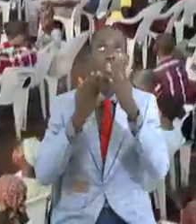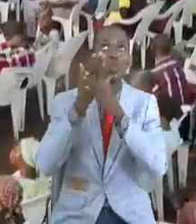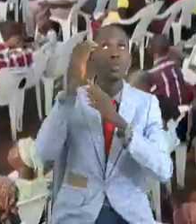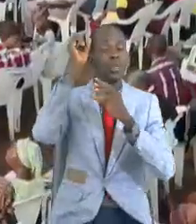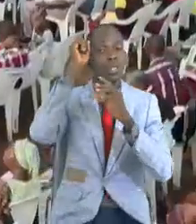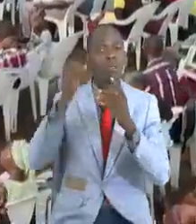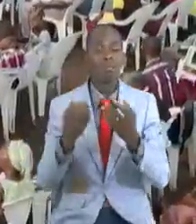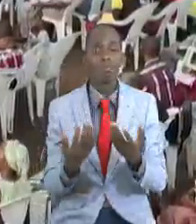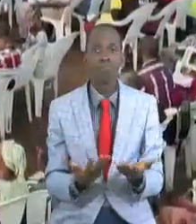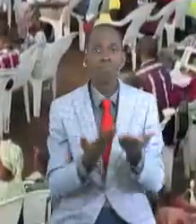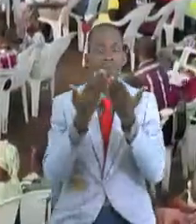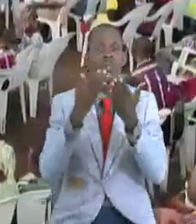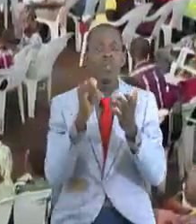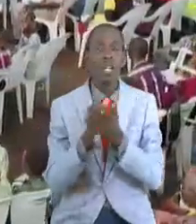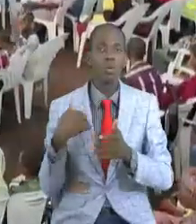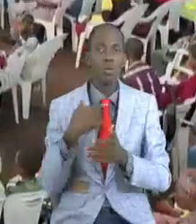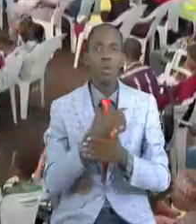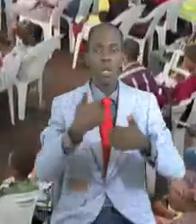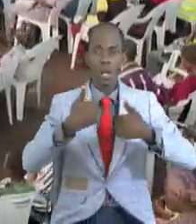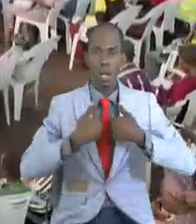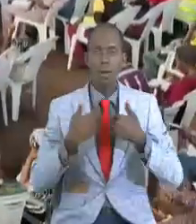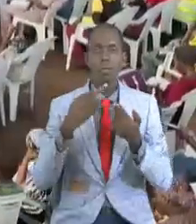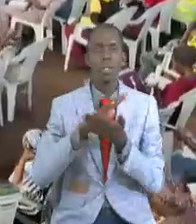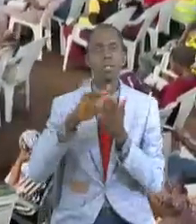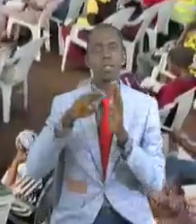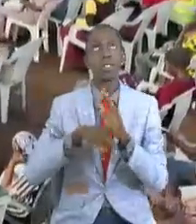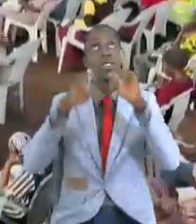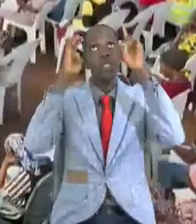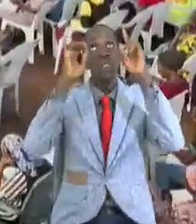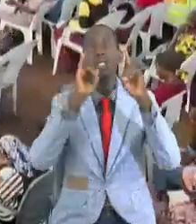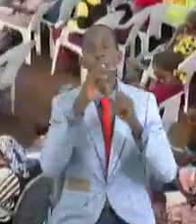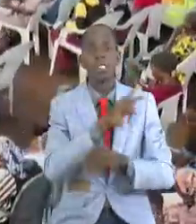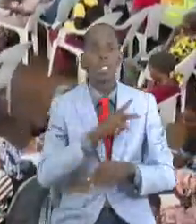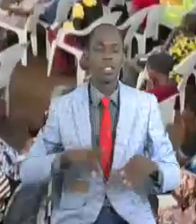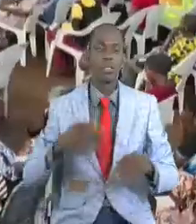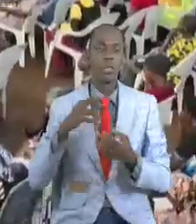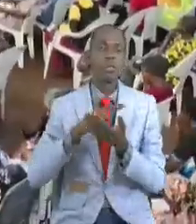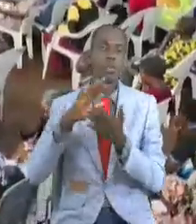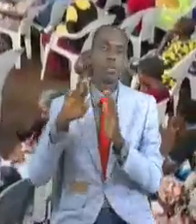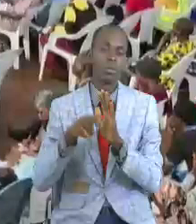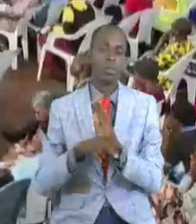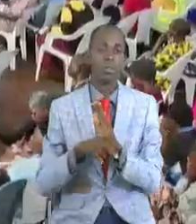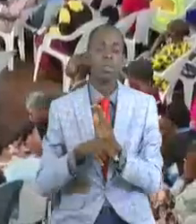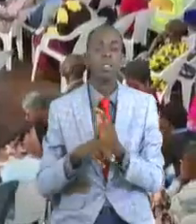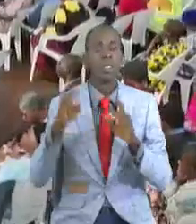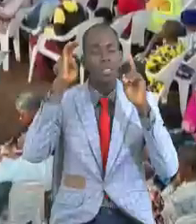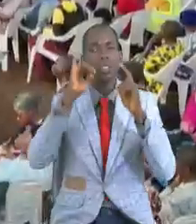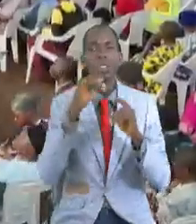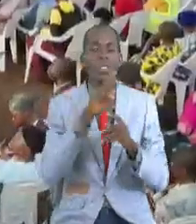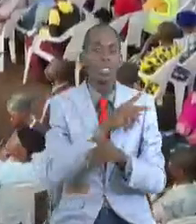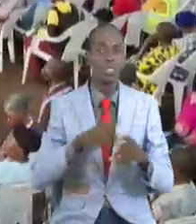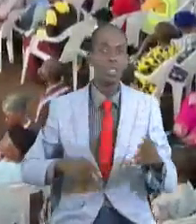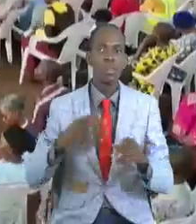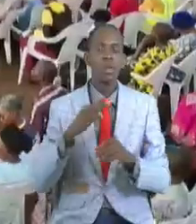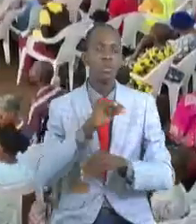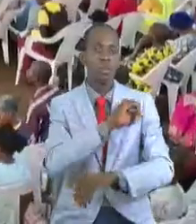have righteousness. He is the king of righteousness. A king is the one of authority. A king is the one that